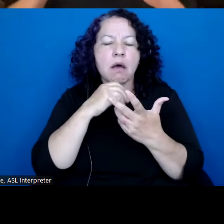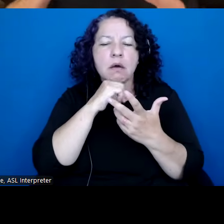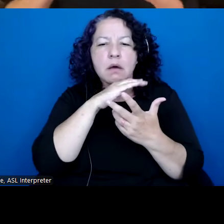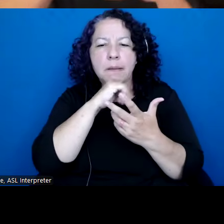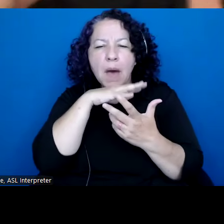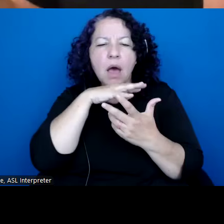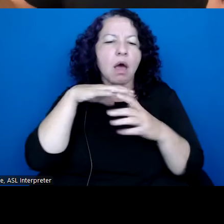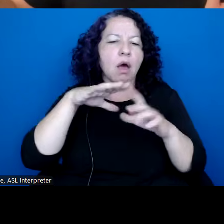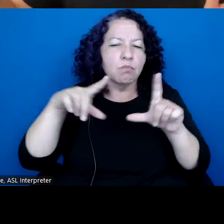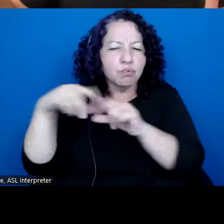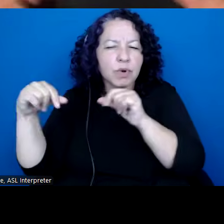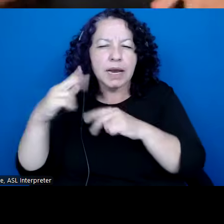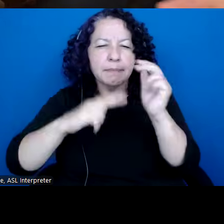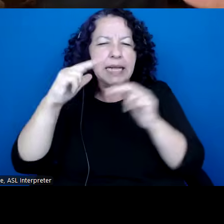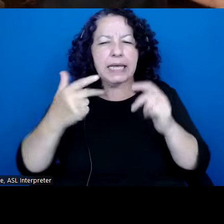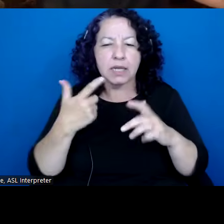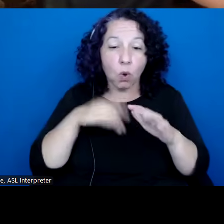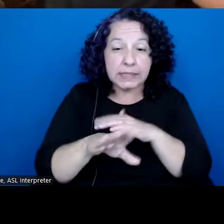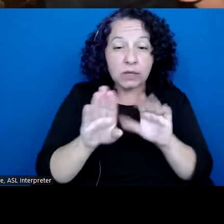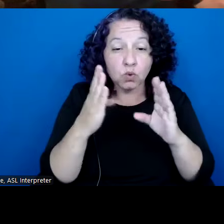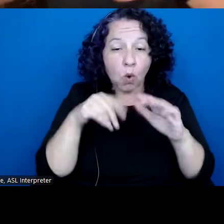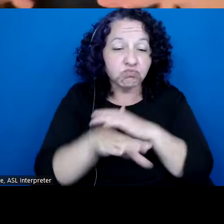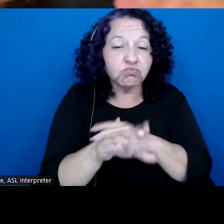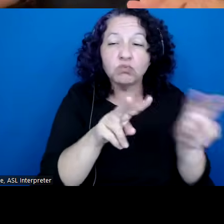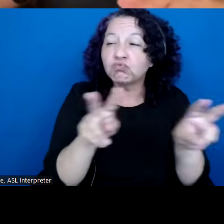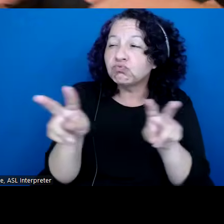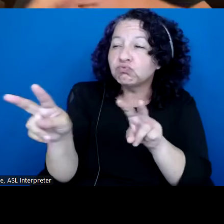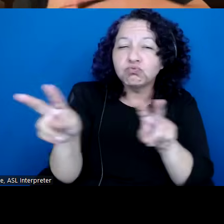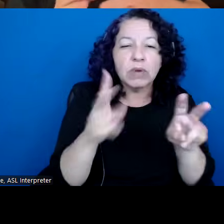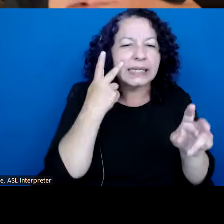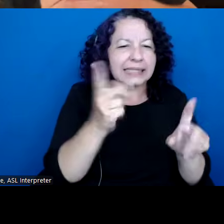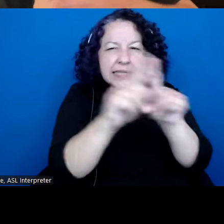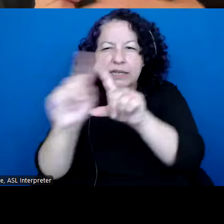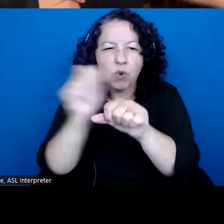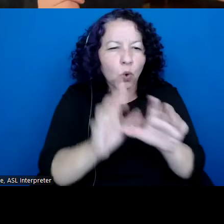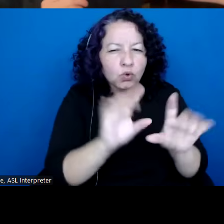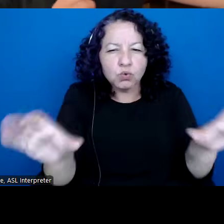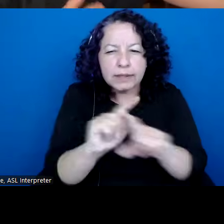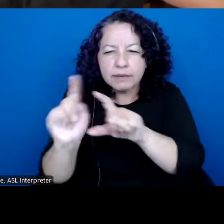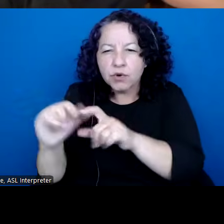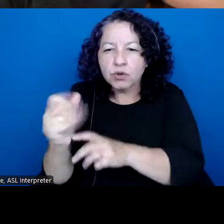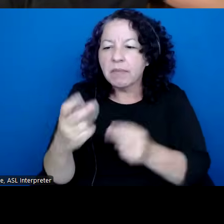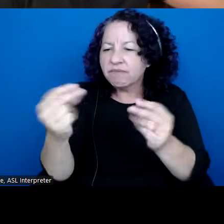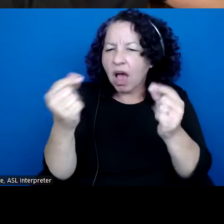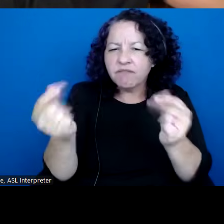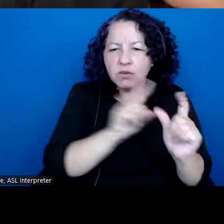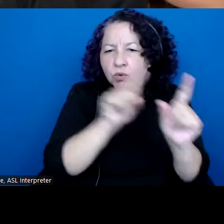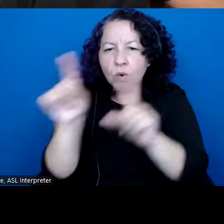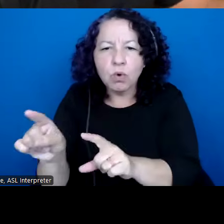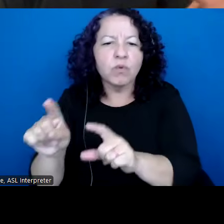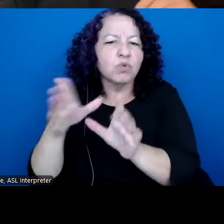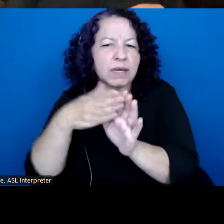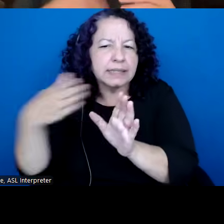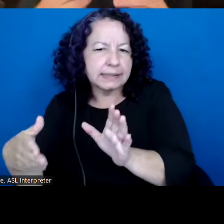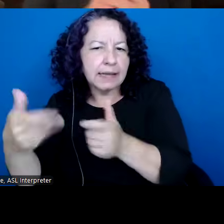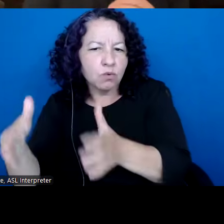sort of surveys the scene, and there's a series of workers doing various things, and then he though very quickly runs over into a little side room,